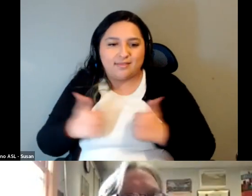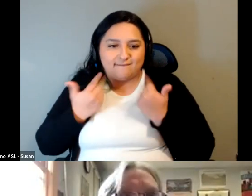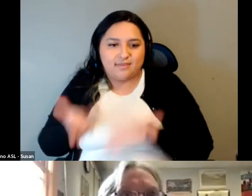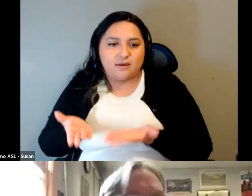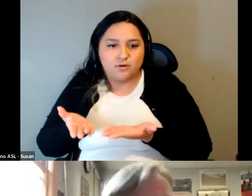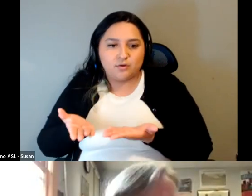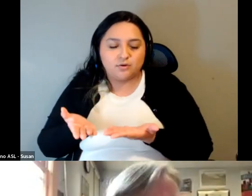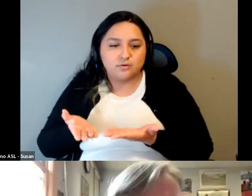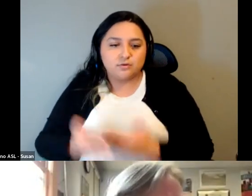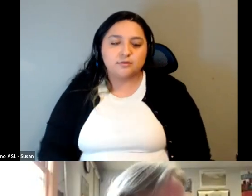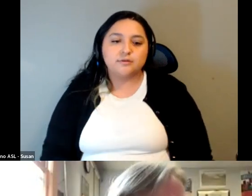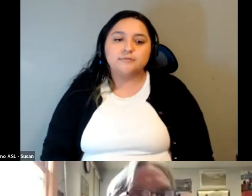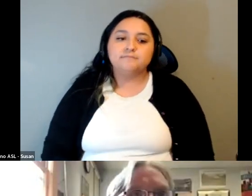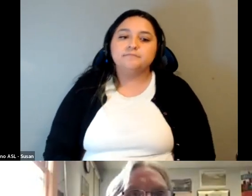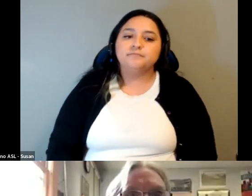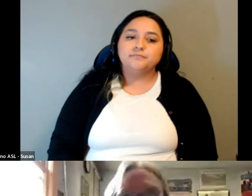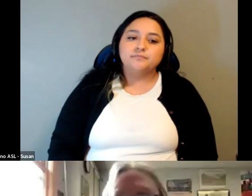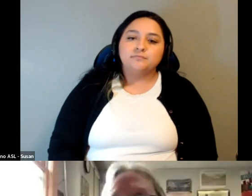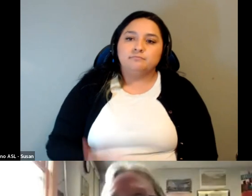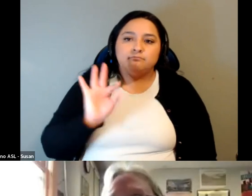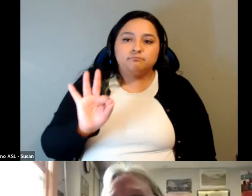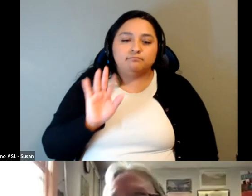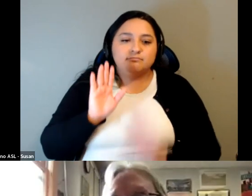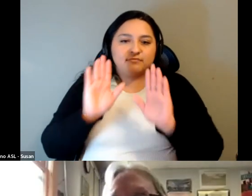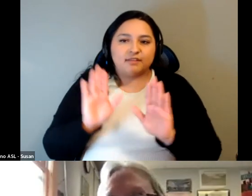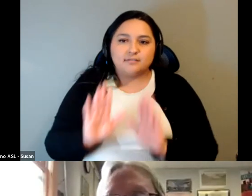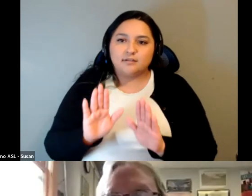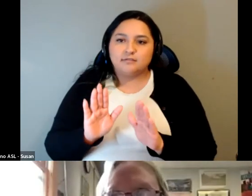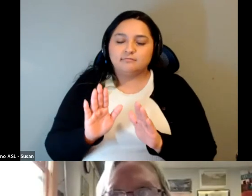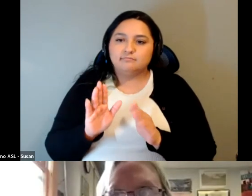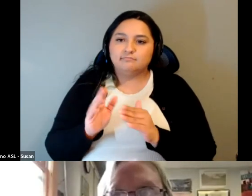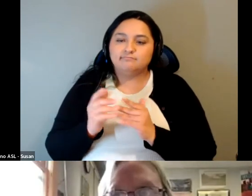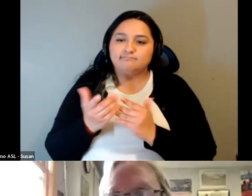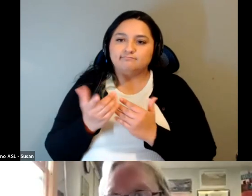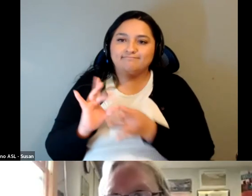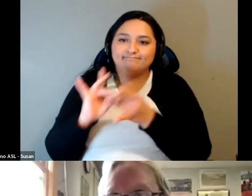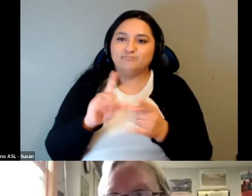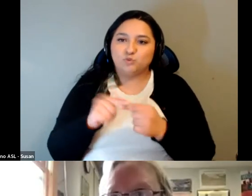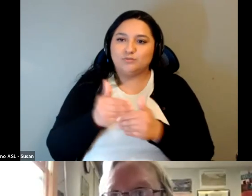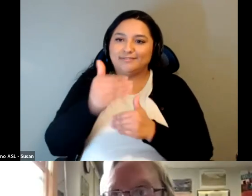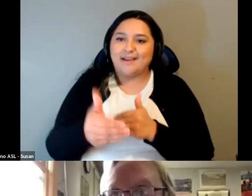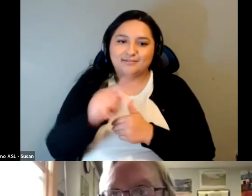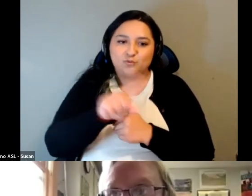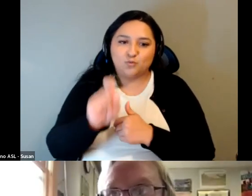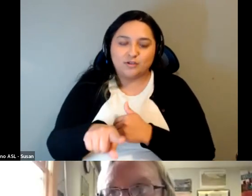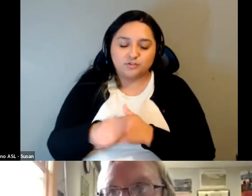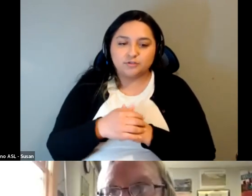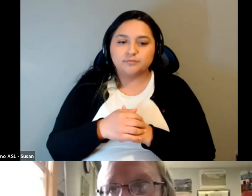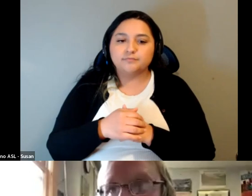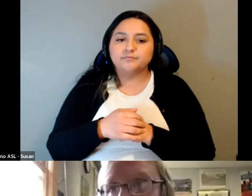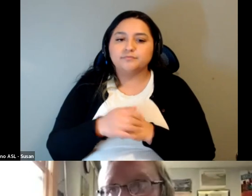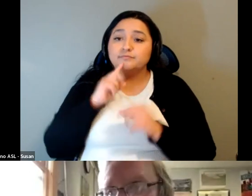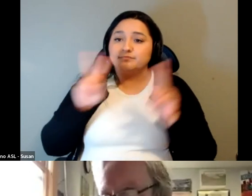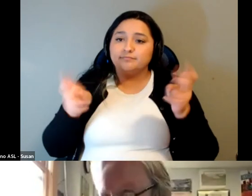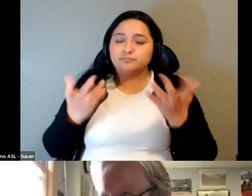That's an excellent segue into a question that's been asked a couple times, which is, are community advisory boards